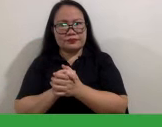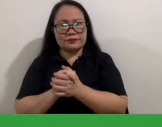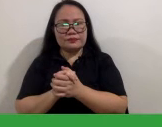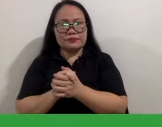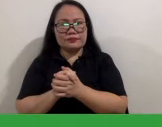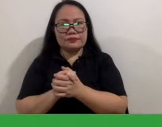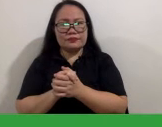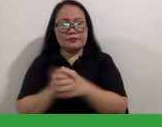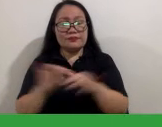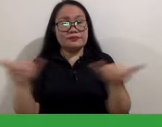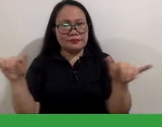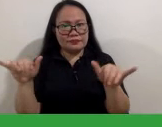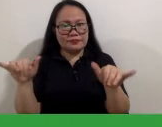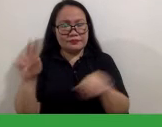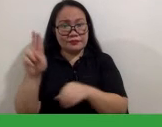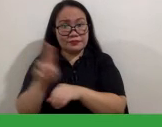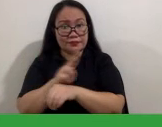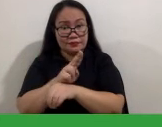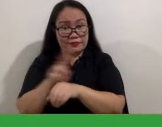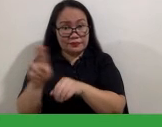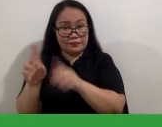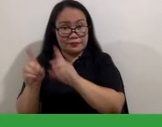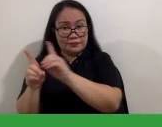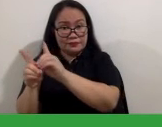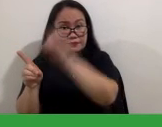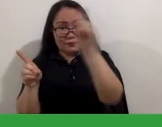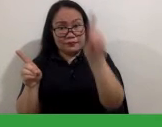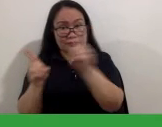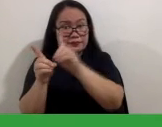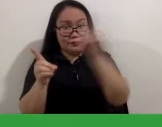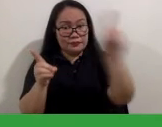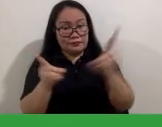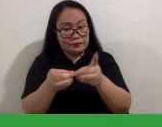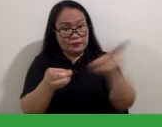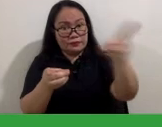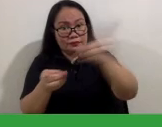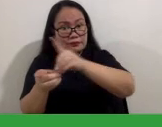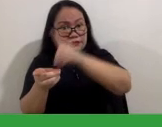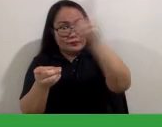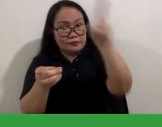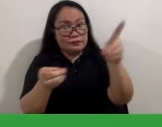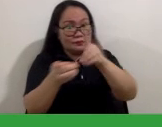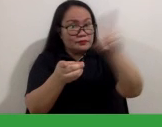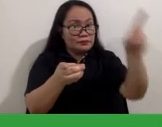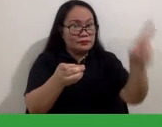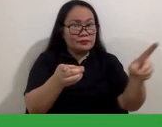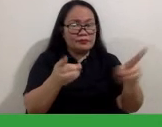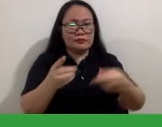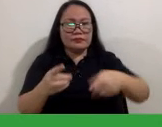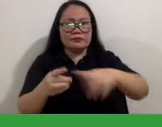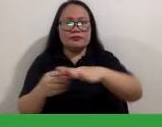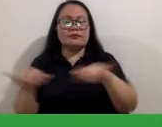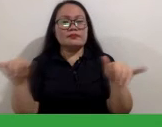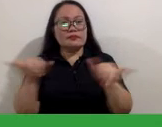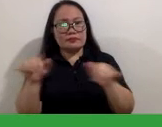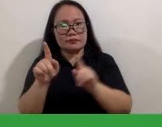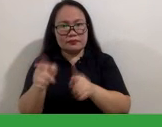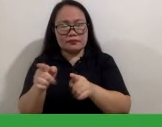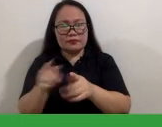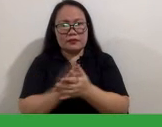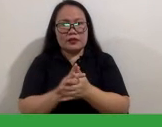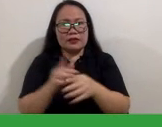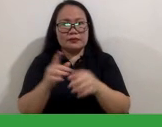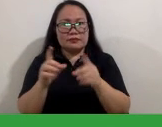as you can see, using distributive property, ganun pa rin ang makukuha nating sagot. So,